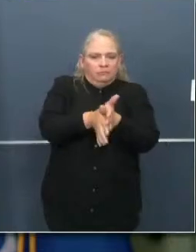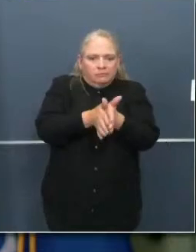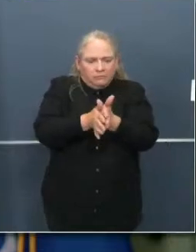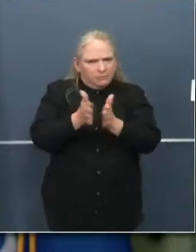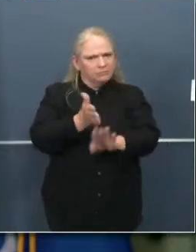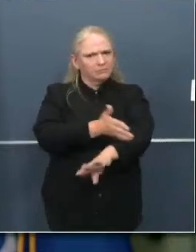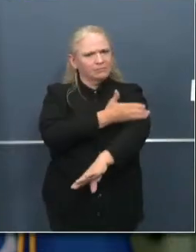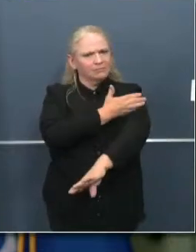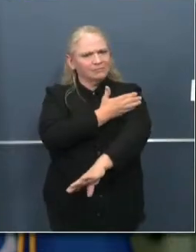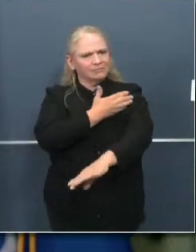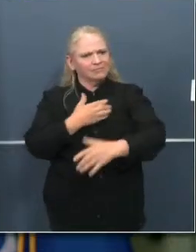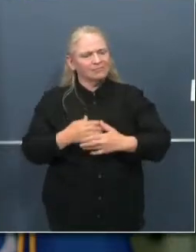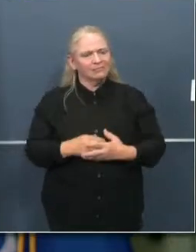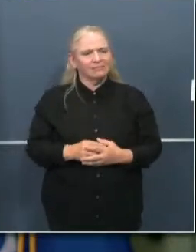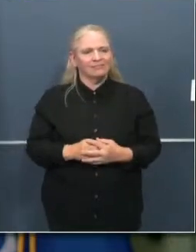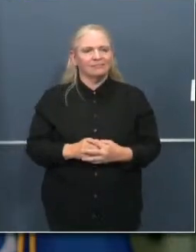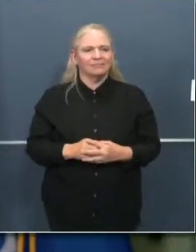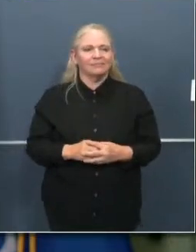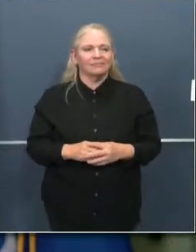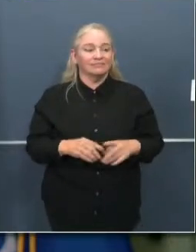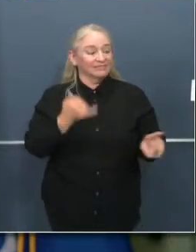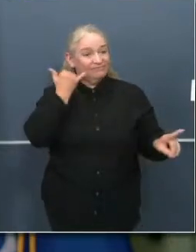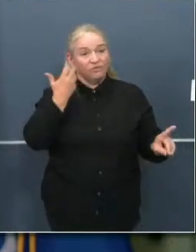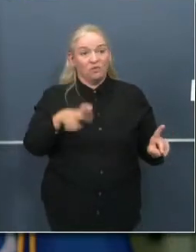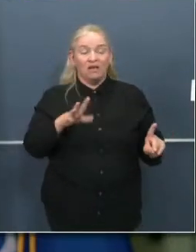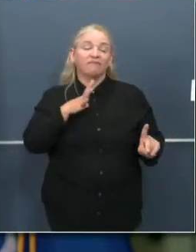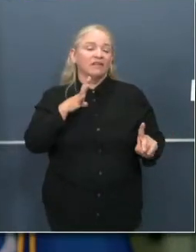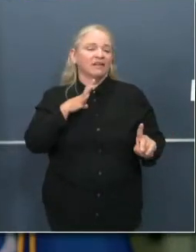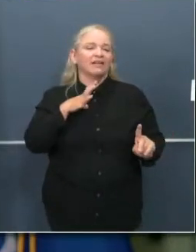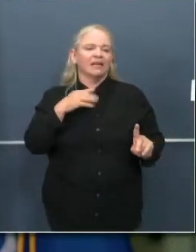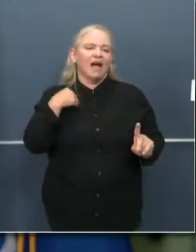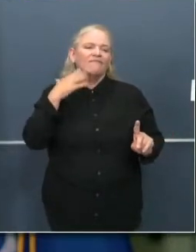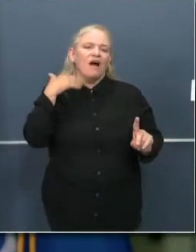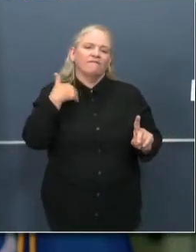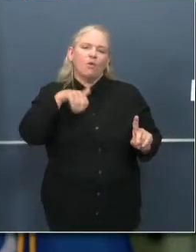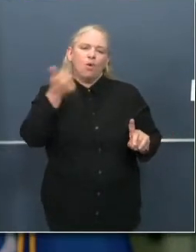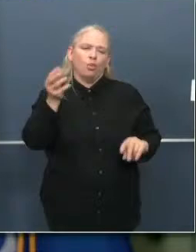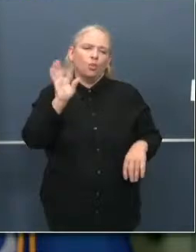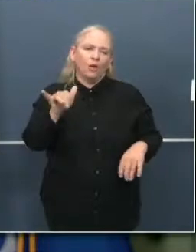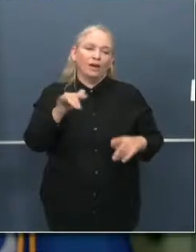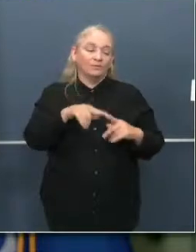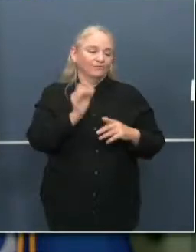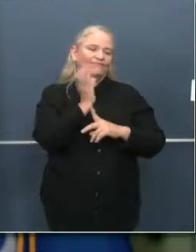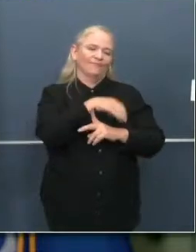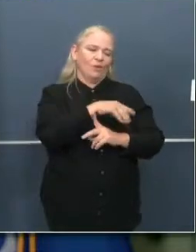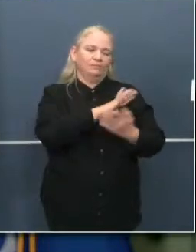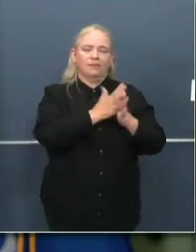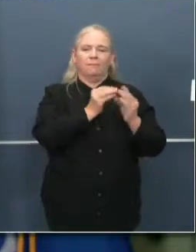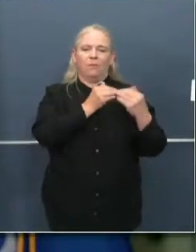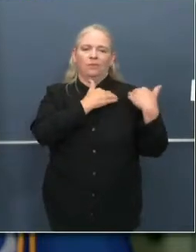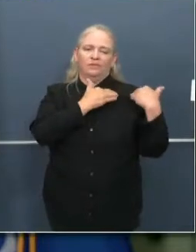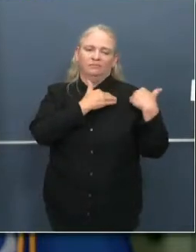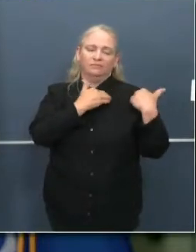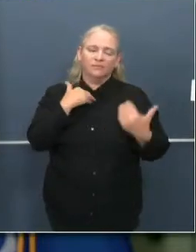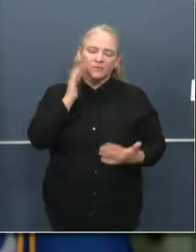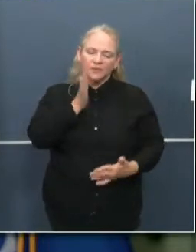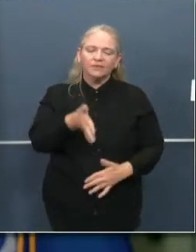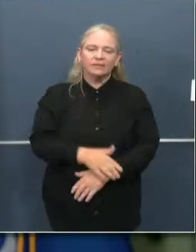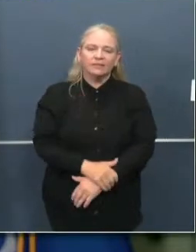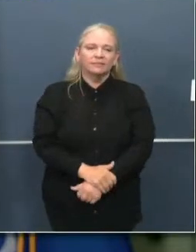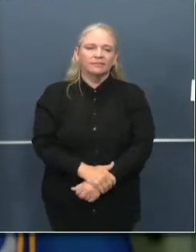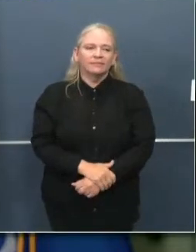I would like to think, I don't know of another state that's conditioned billions of dollars to local efforts to